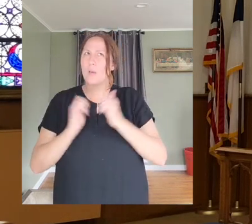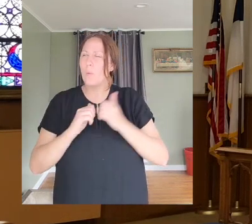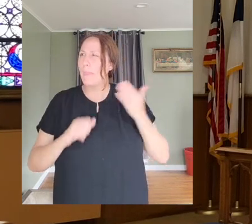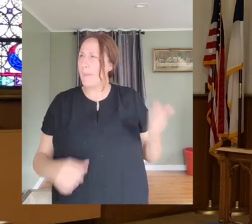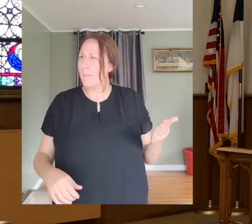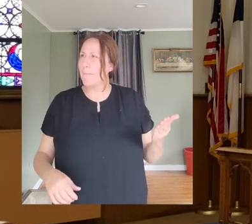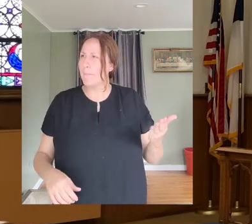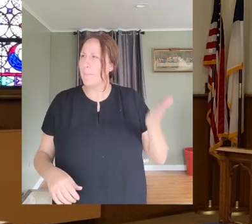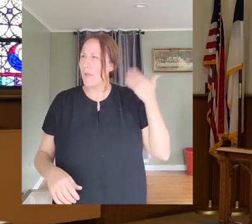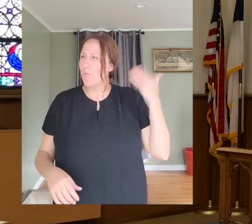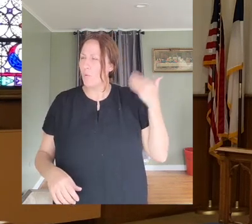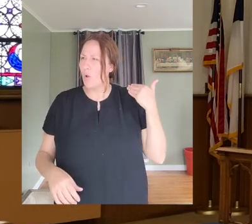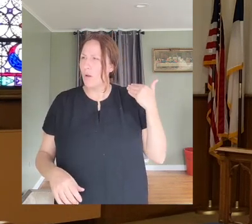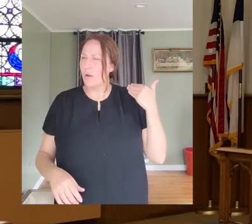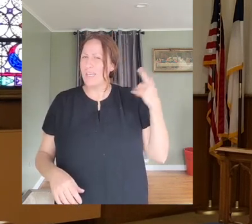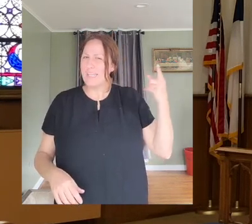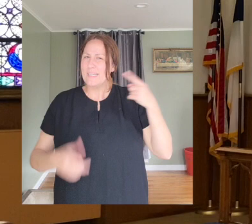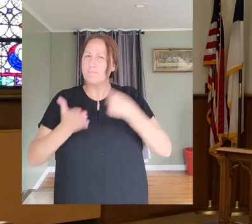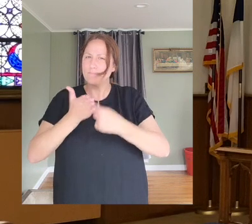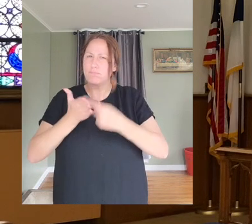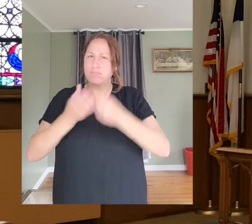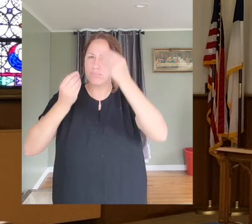opened to us the scriptures?"